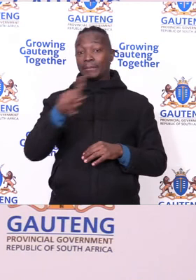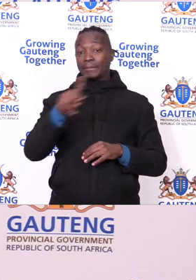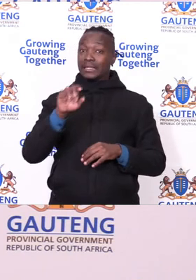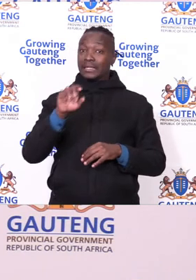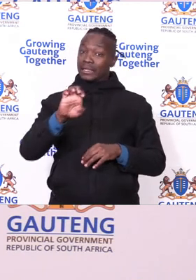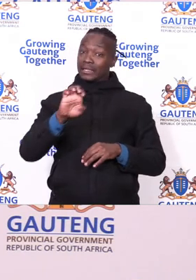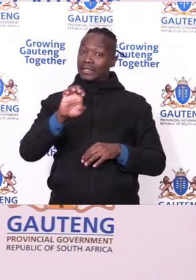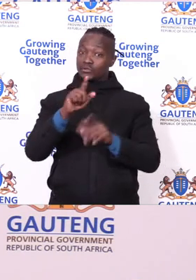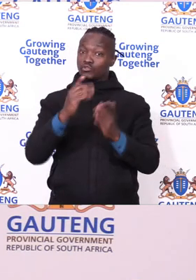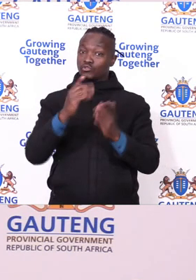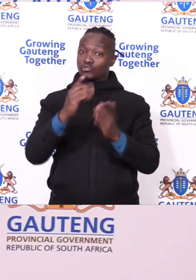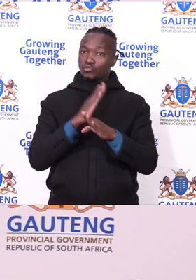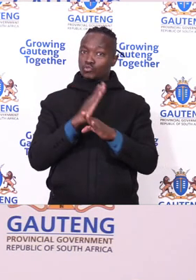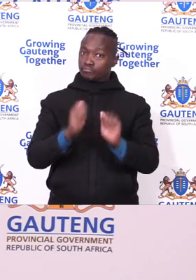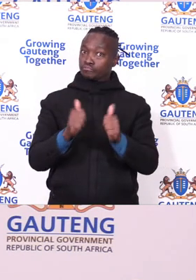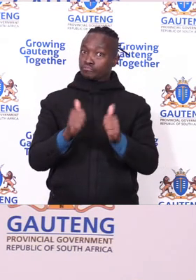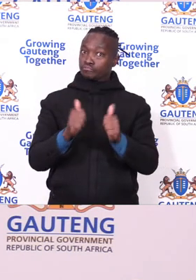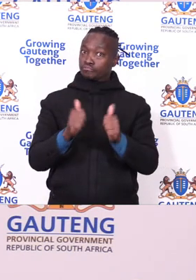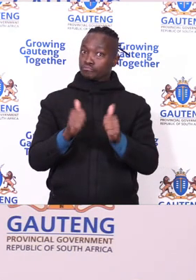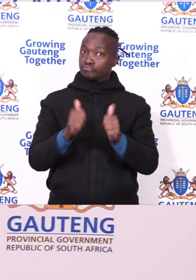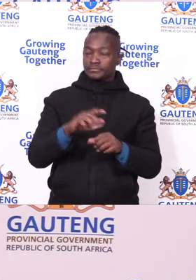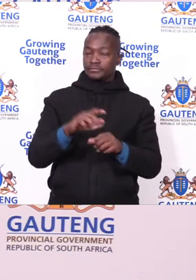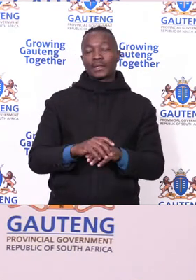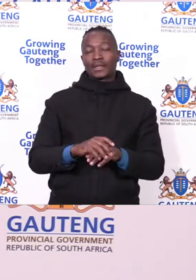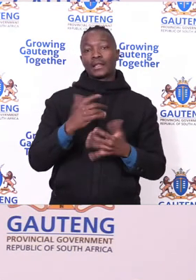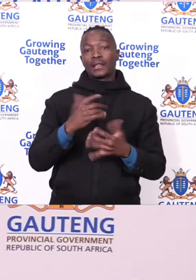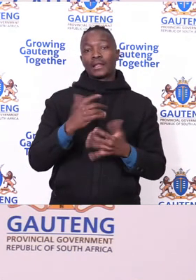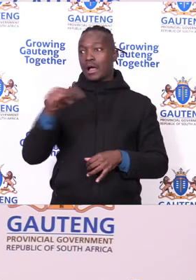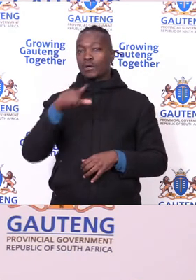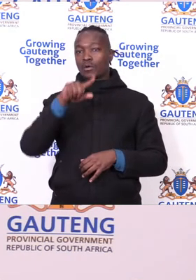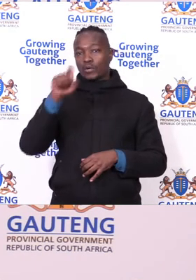effective? Then there's a question from Arisa